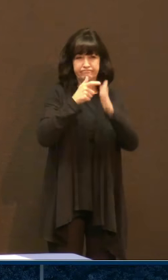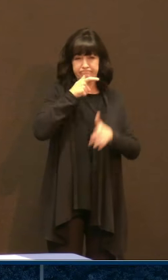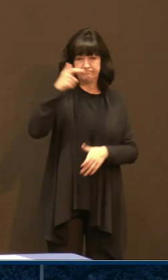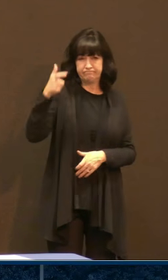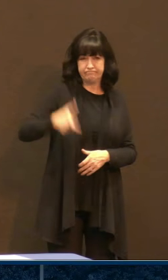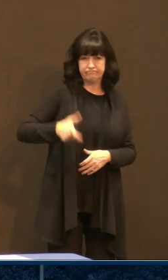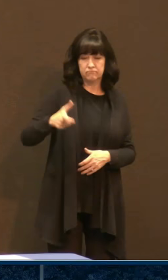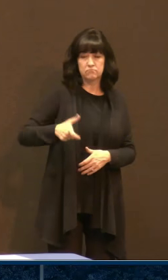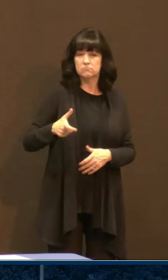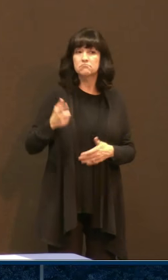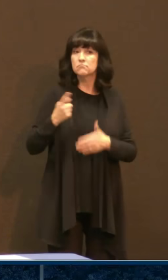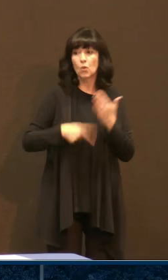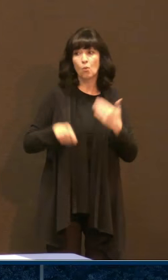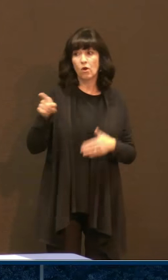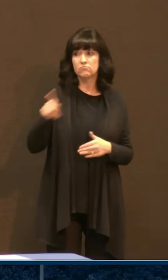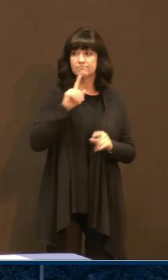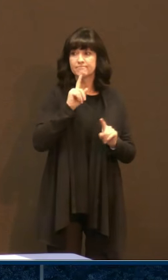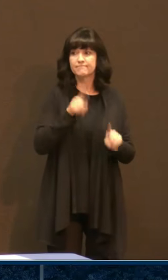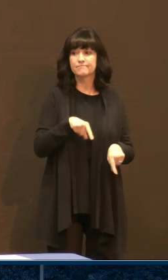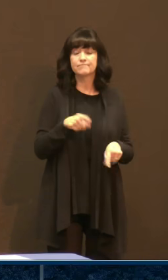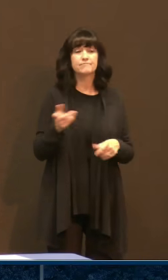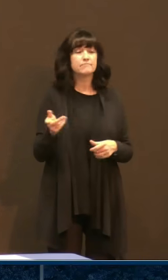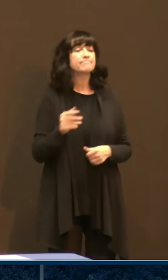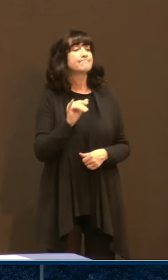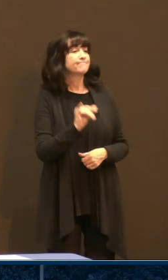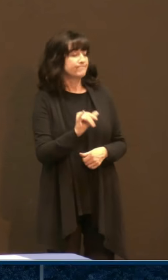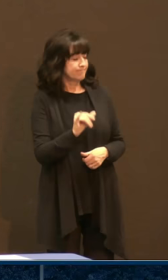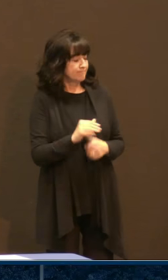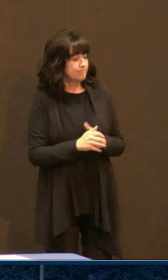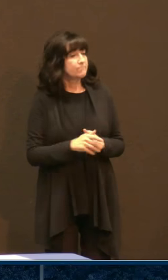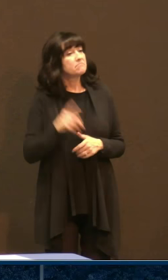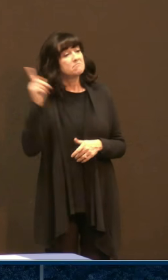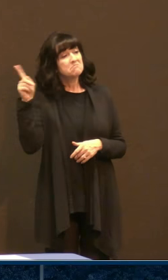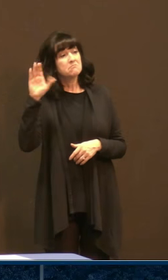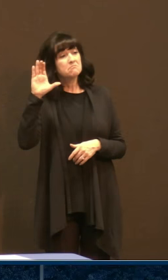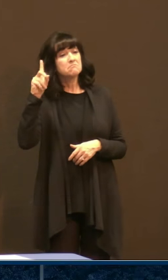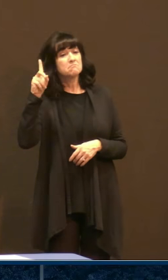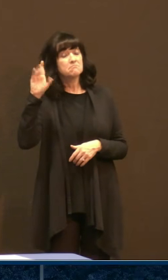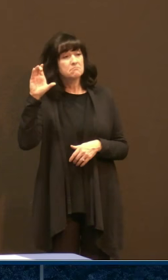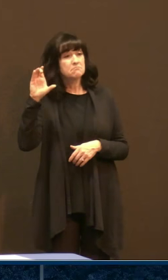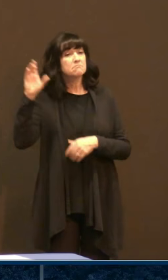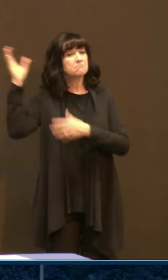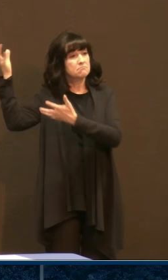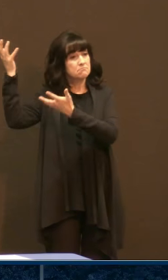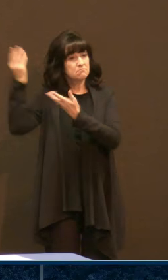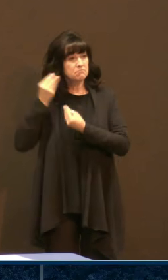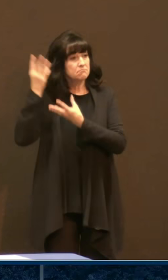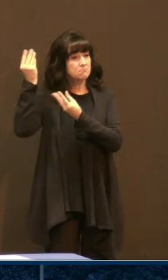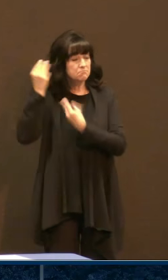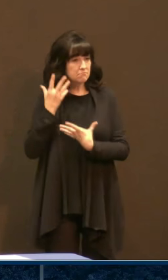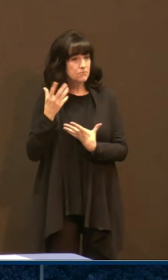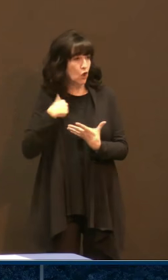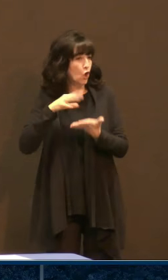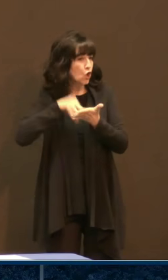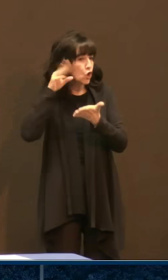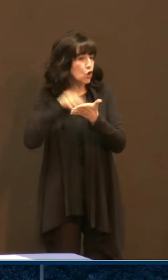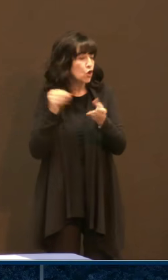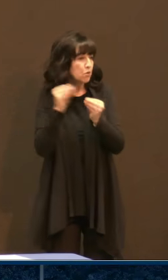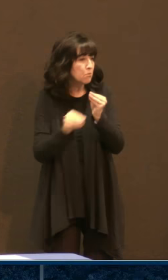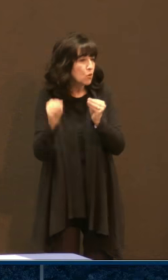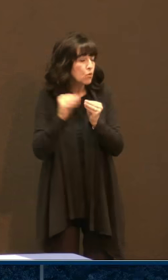guidance has changed as we've learned more about COVID-19 and how it's spread, and that it can be